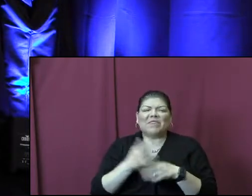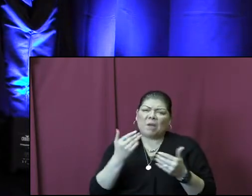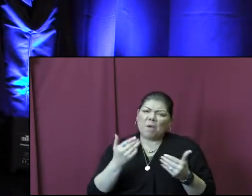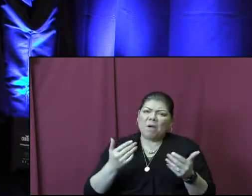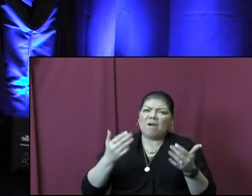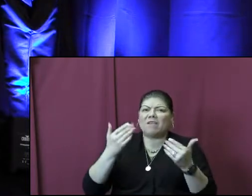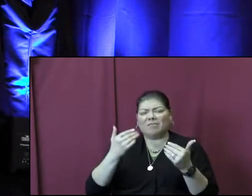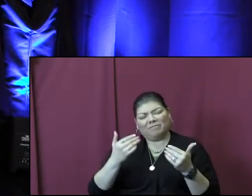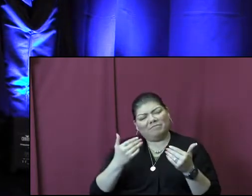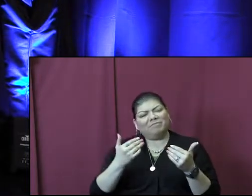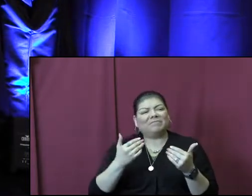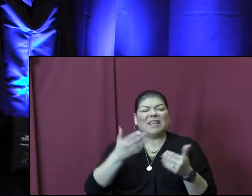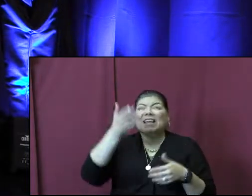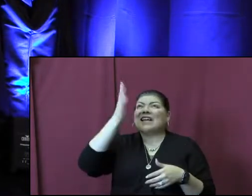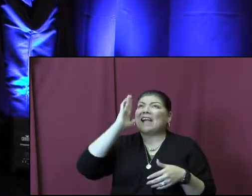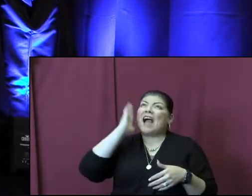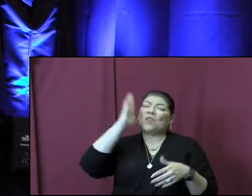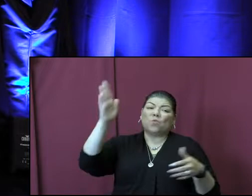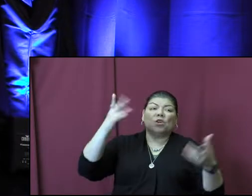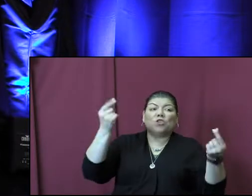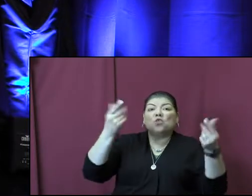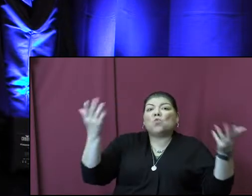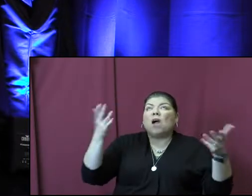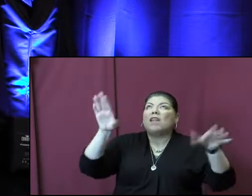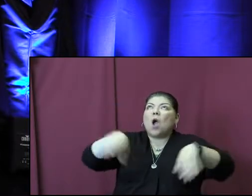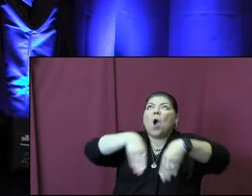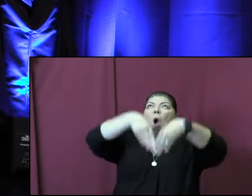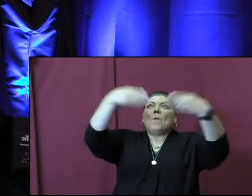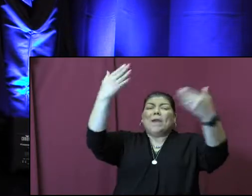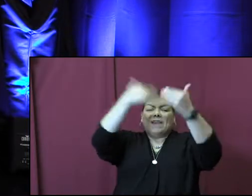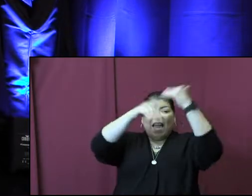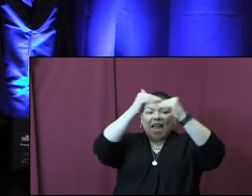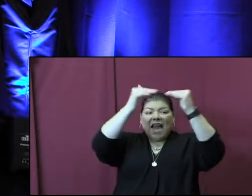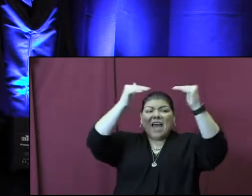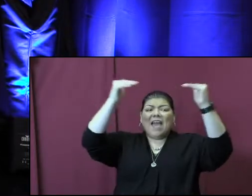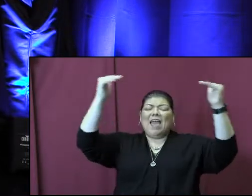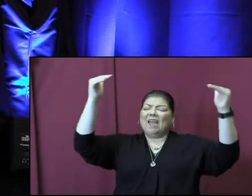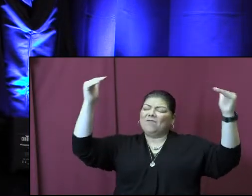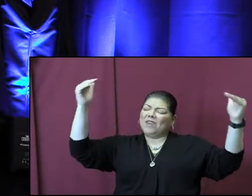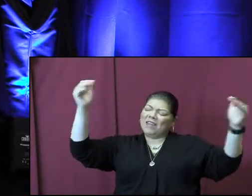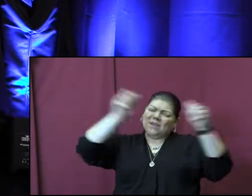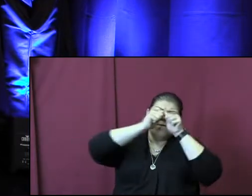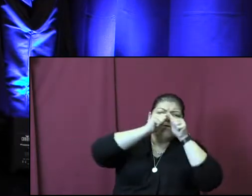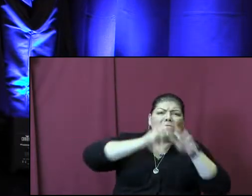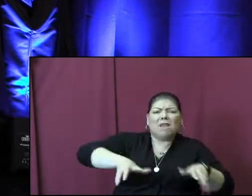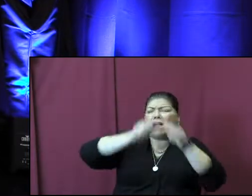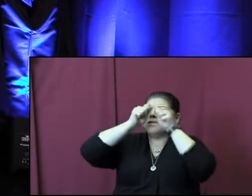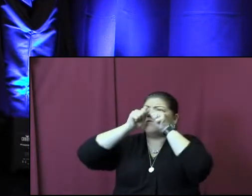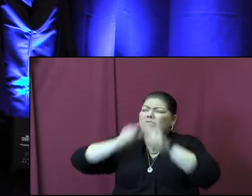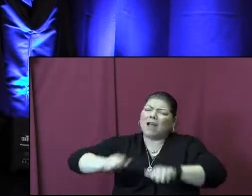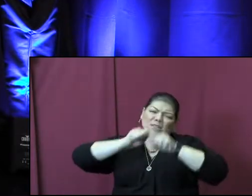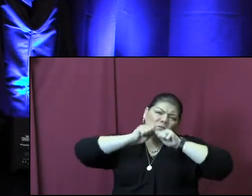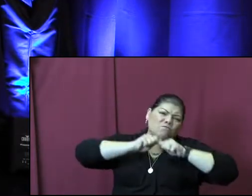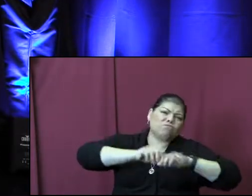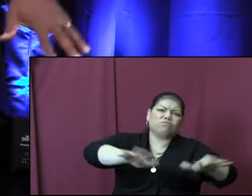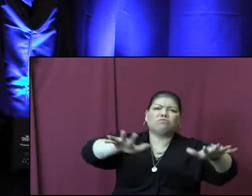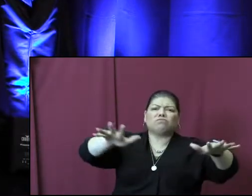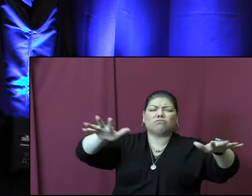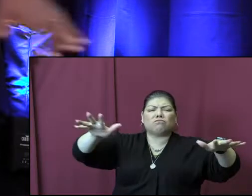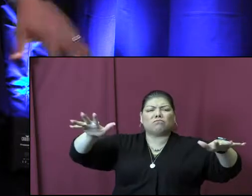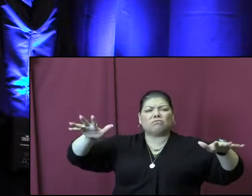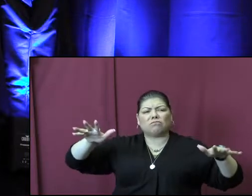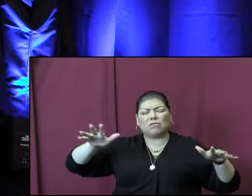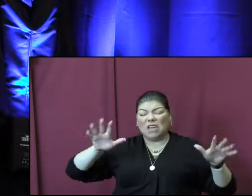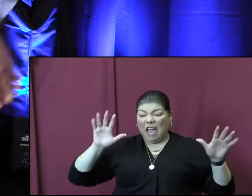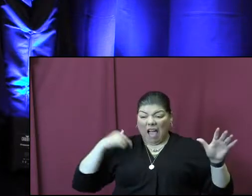Come on. God's going to. God's going to open the windows of heaven. Pour me out. No,